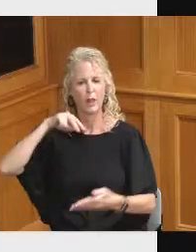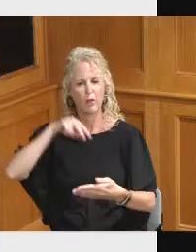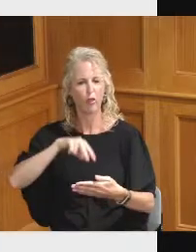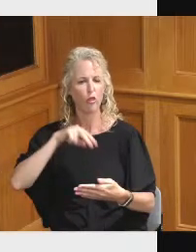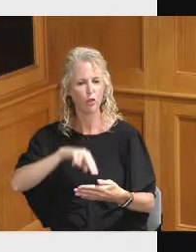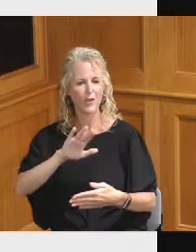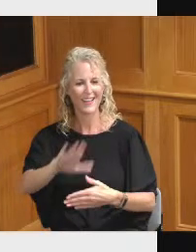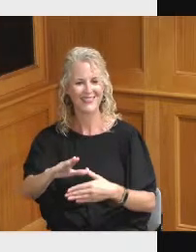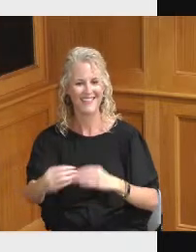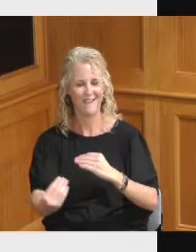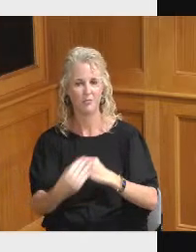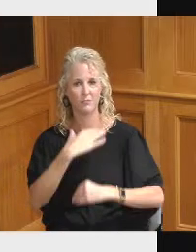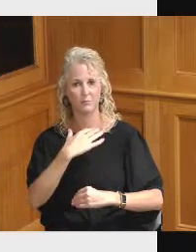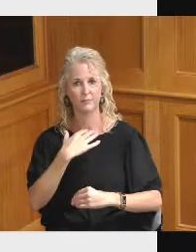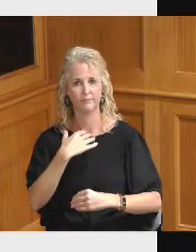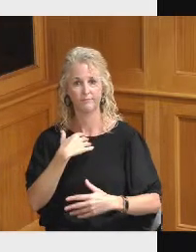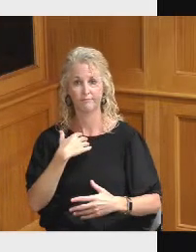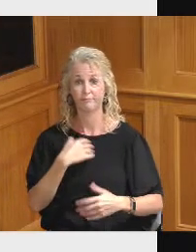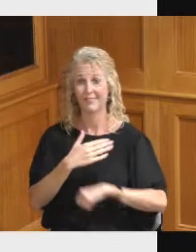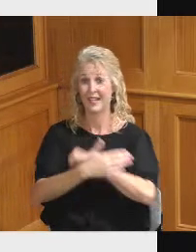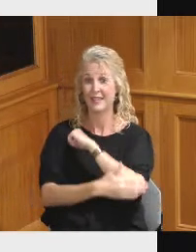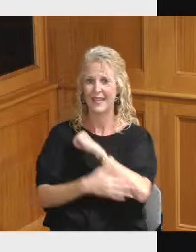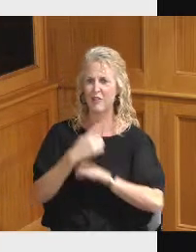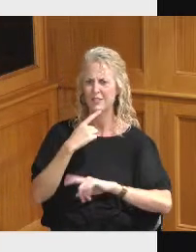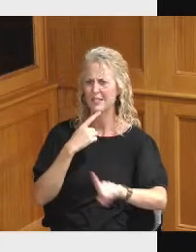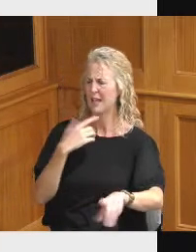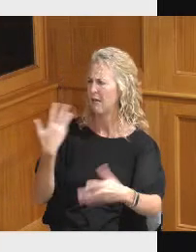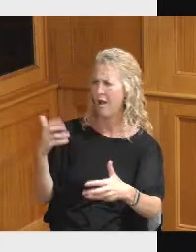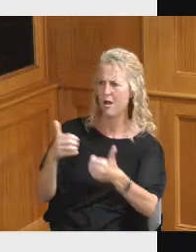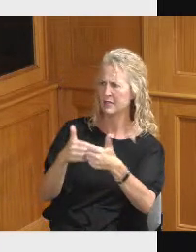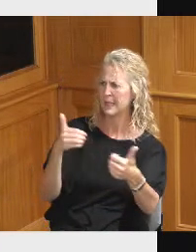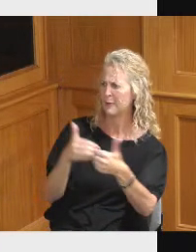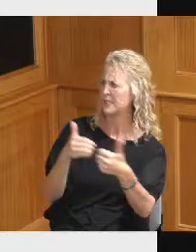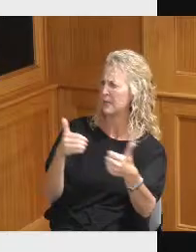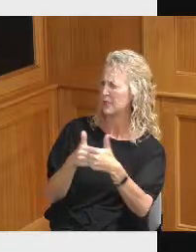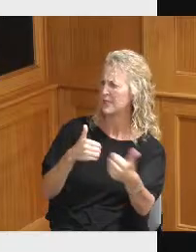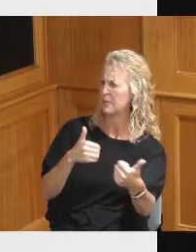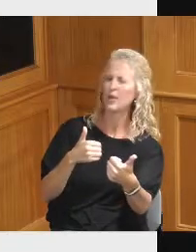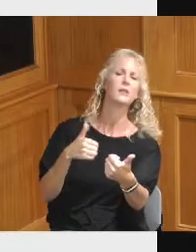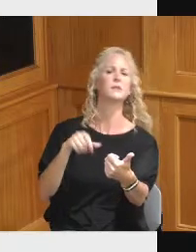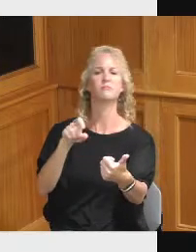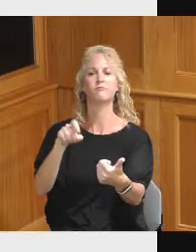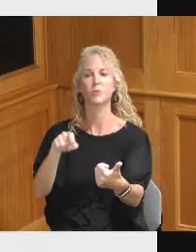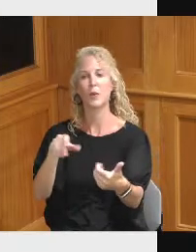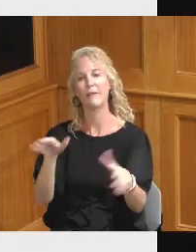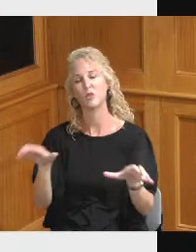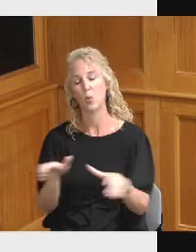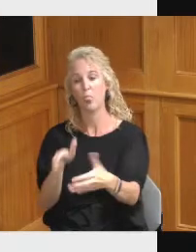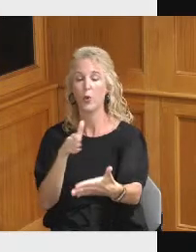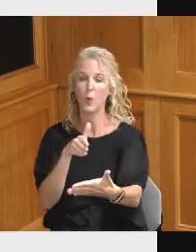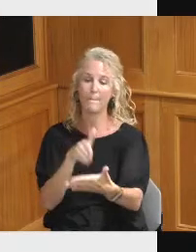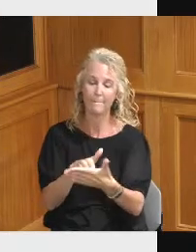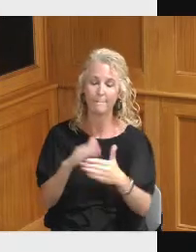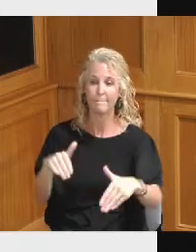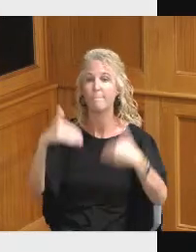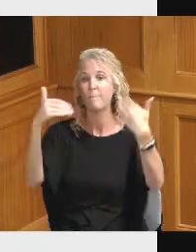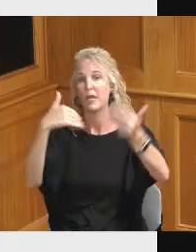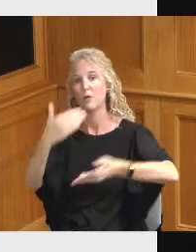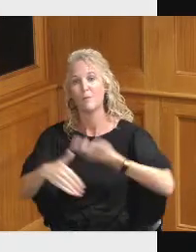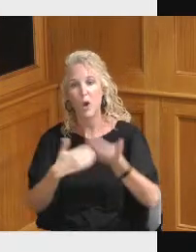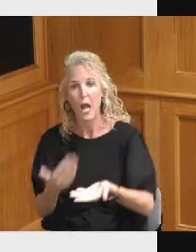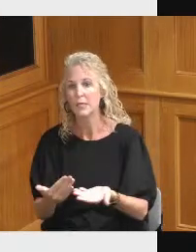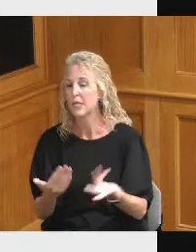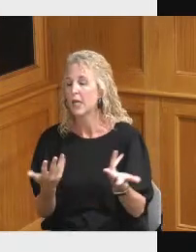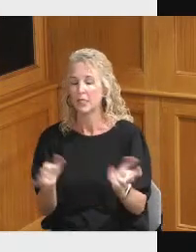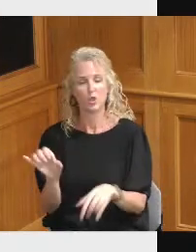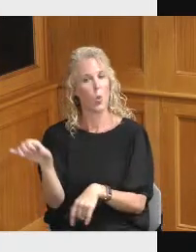Brown Stadium. County would have said, hey, wait a second, we separated that. We would have had to, through an appeal process, back that out. And